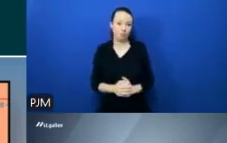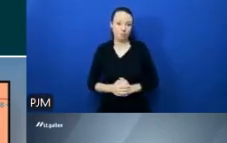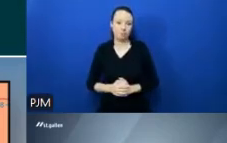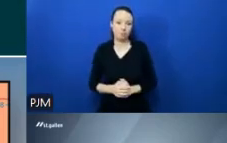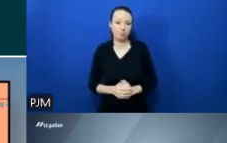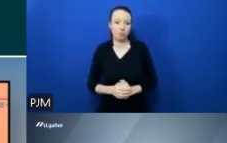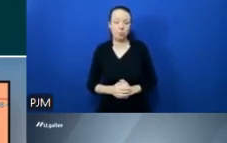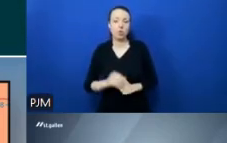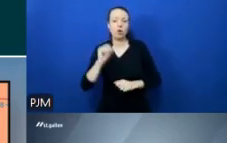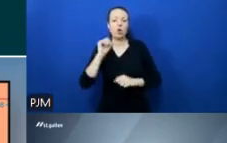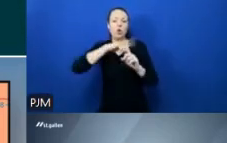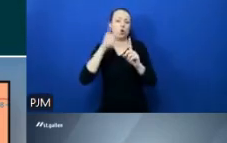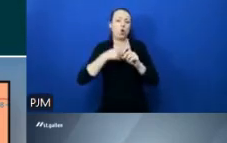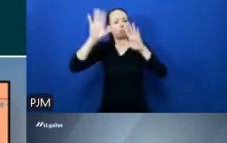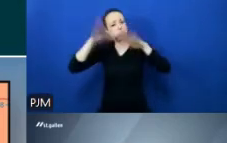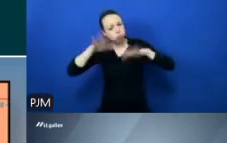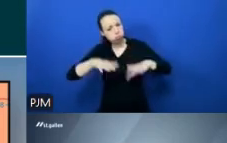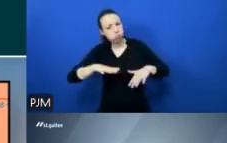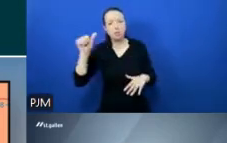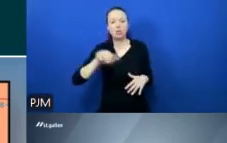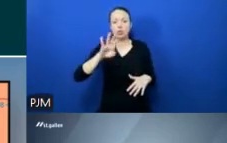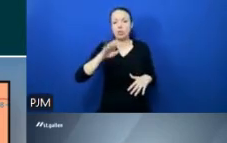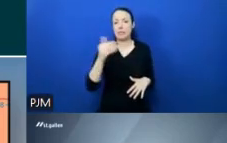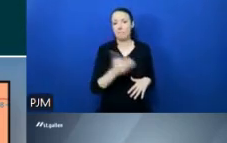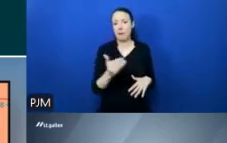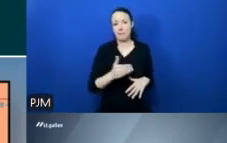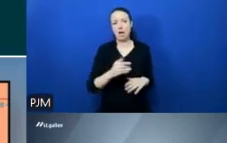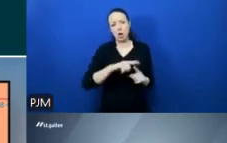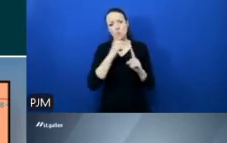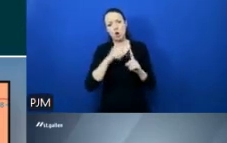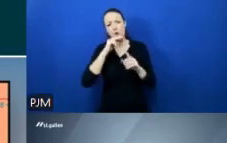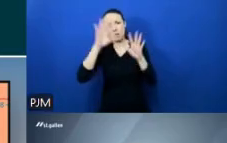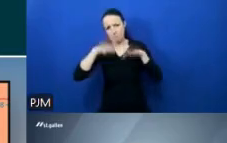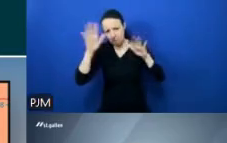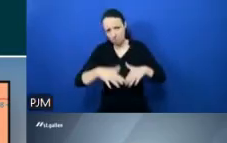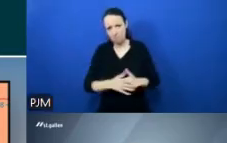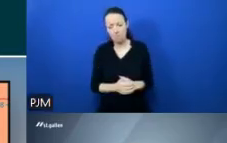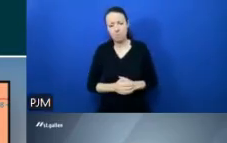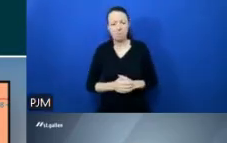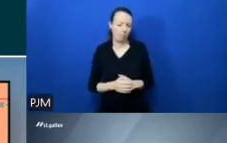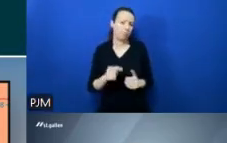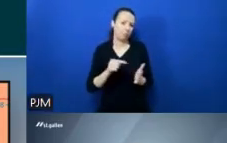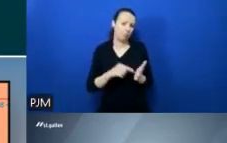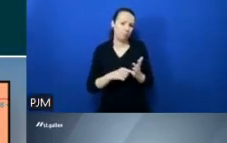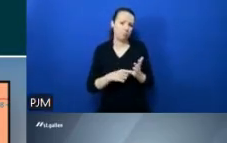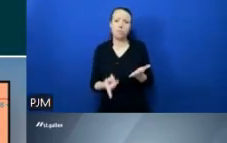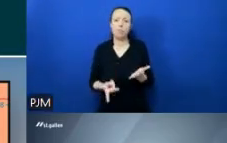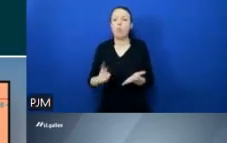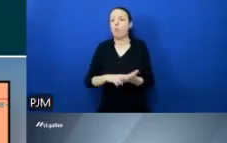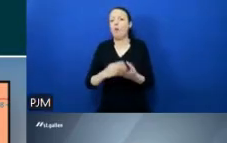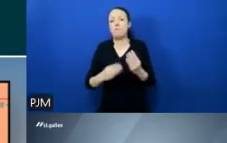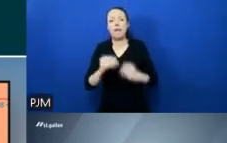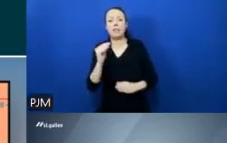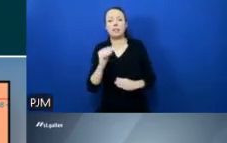annual precipitation that we have, it's 1400 millimeters, so it's the double